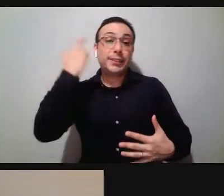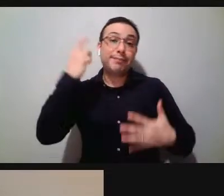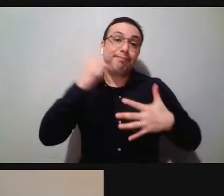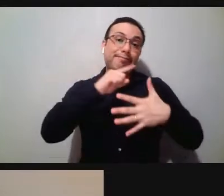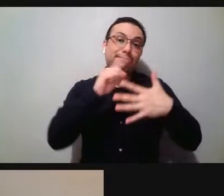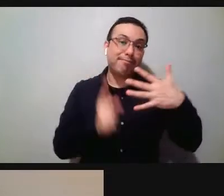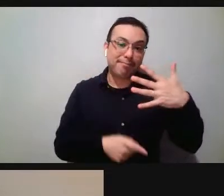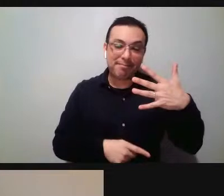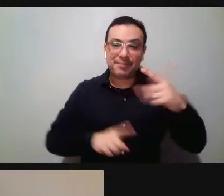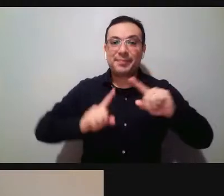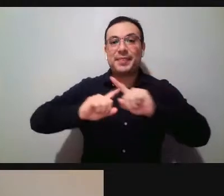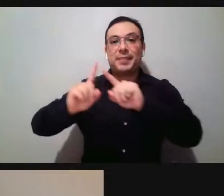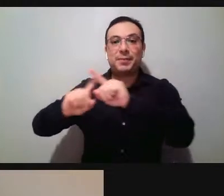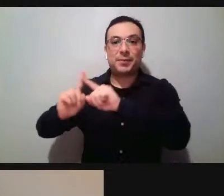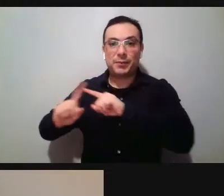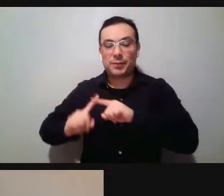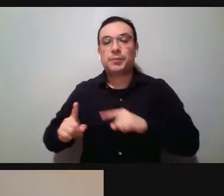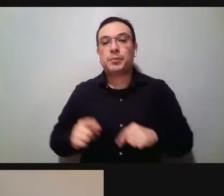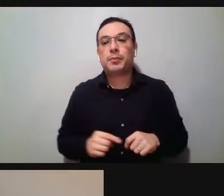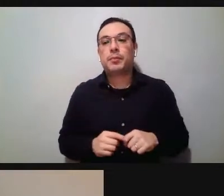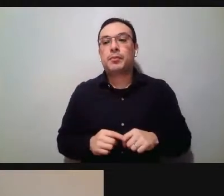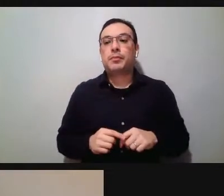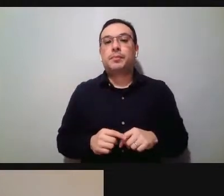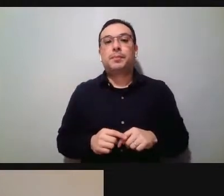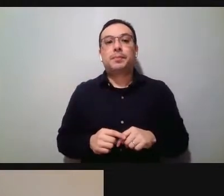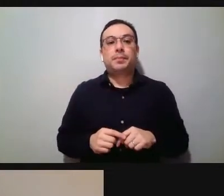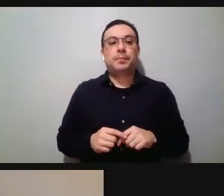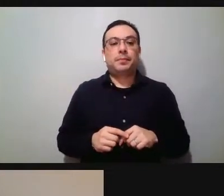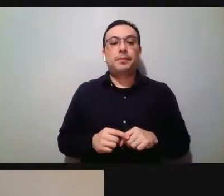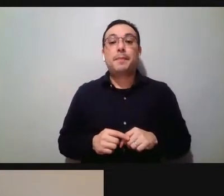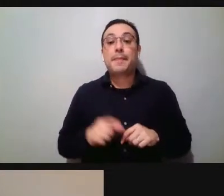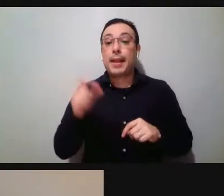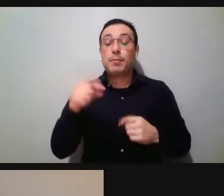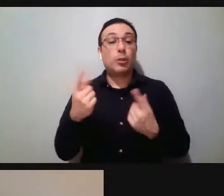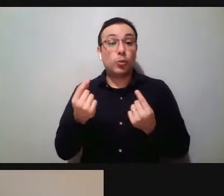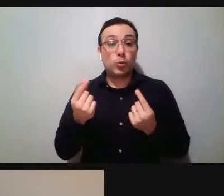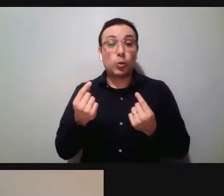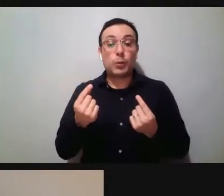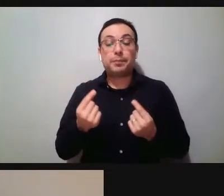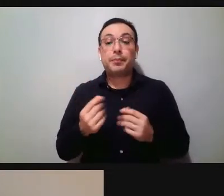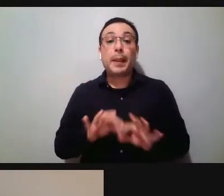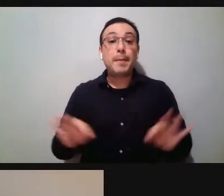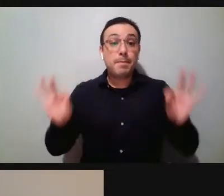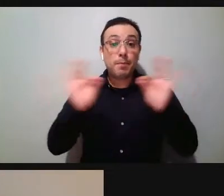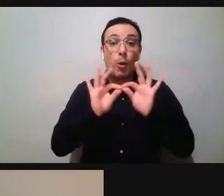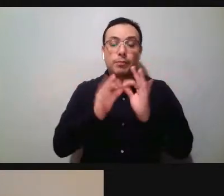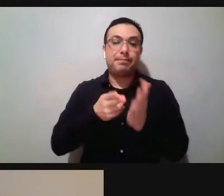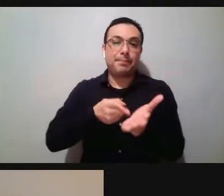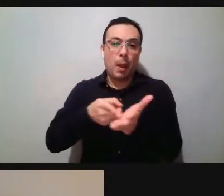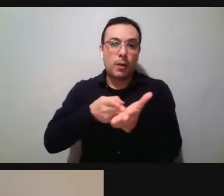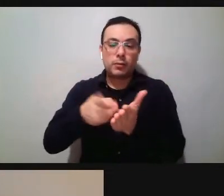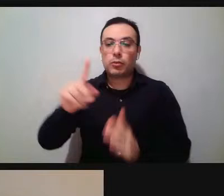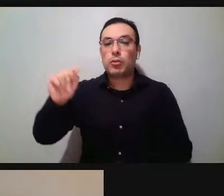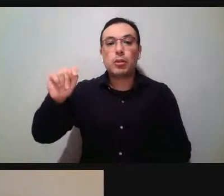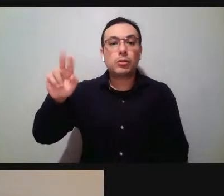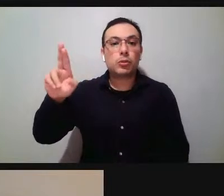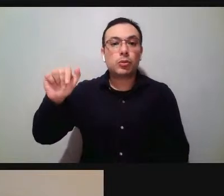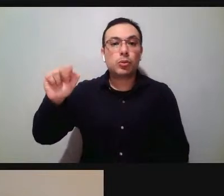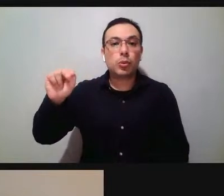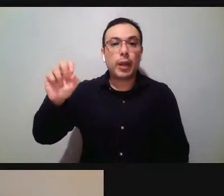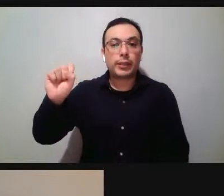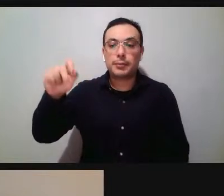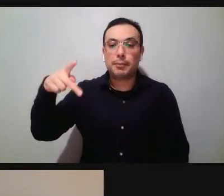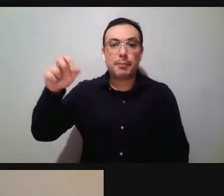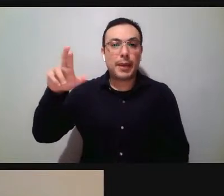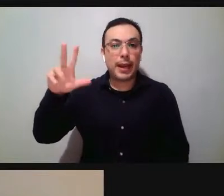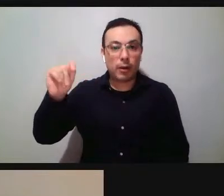But I think, we have to, one, be transparent about what we're doing and try to break down vaccine science.